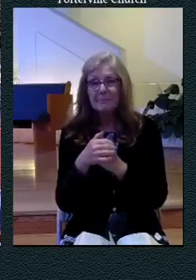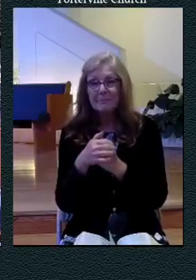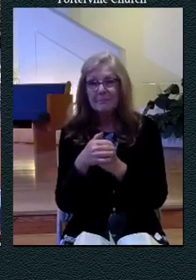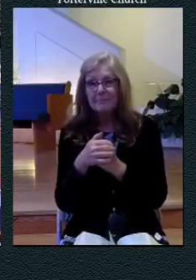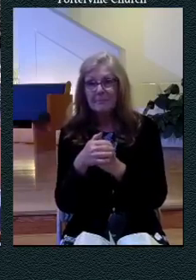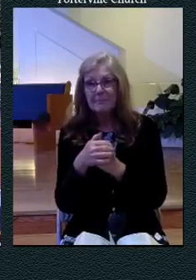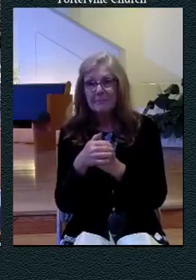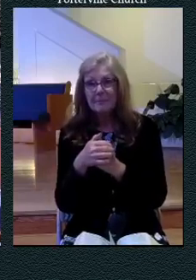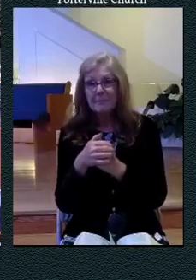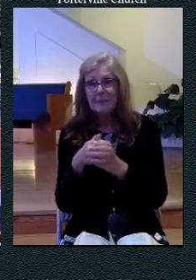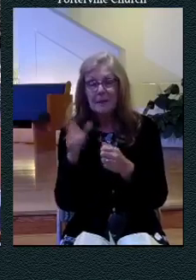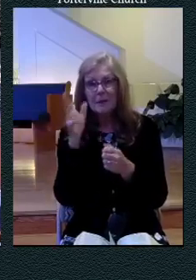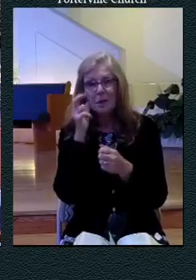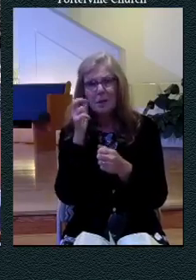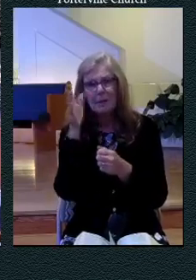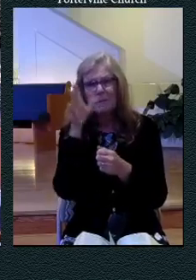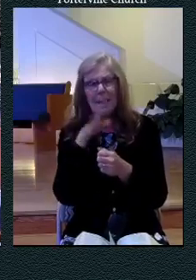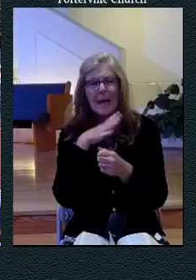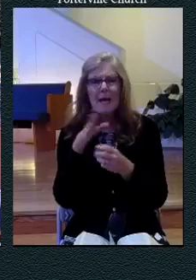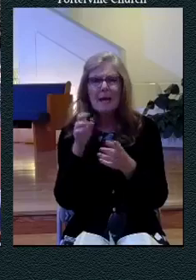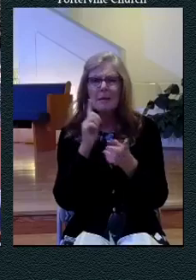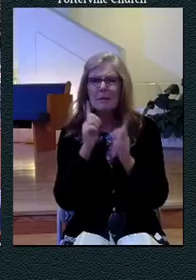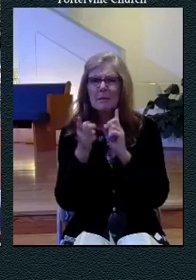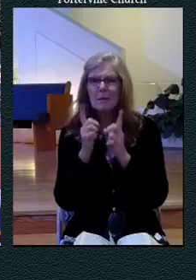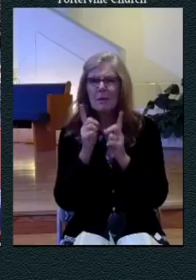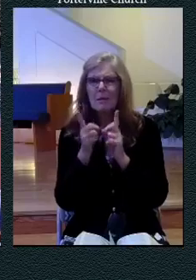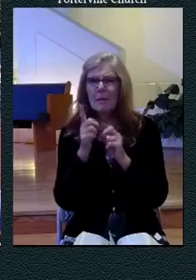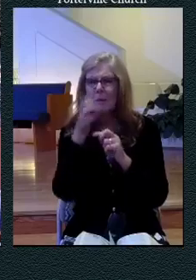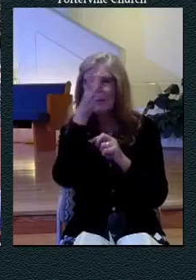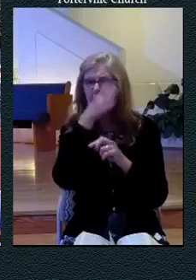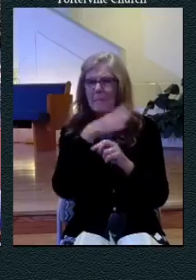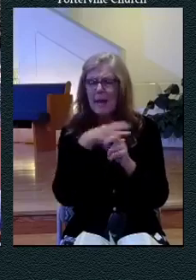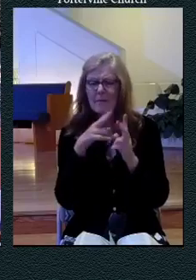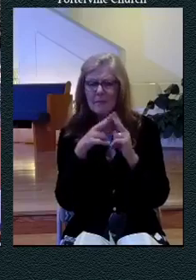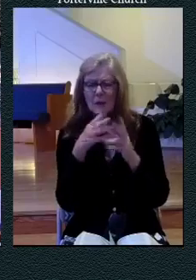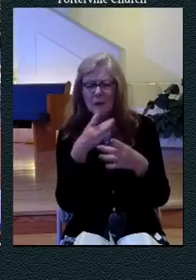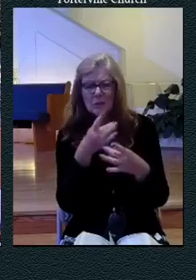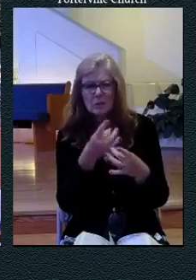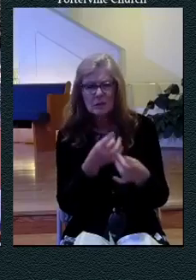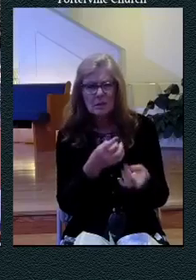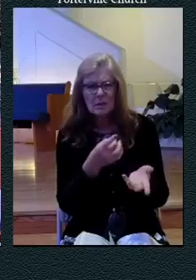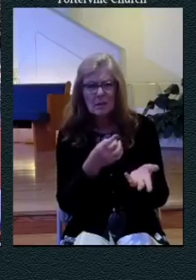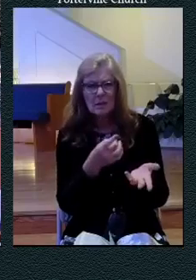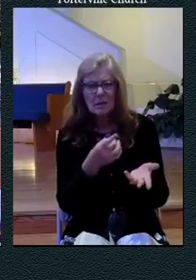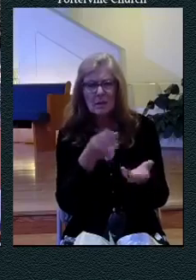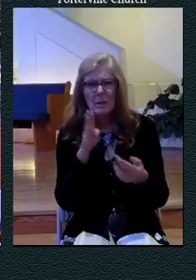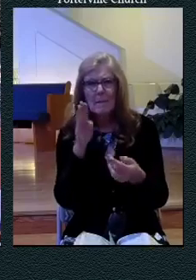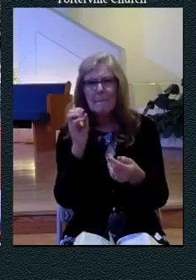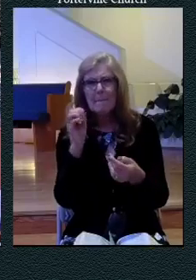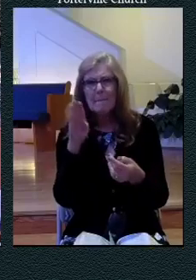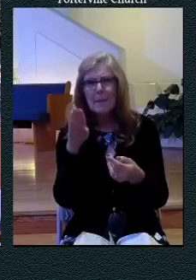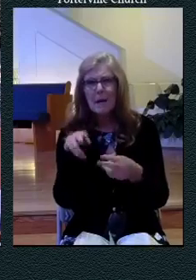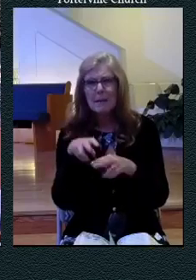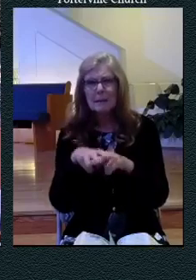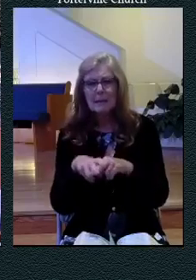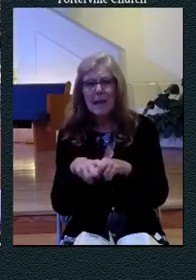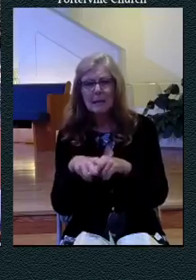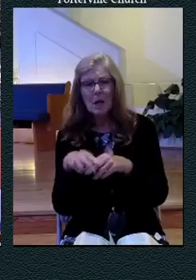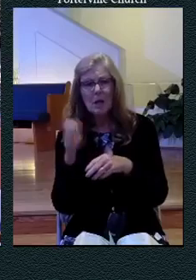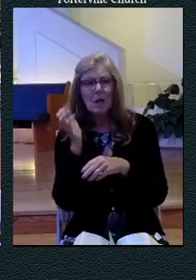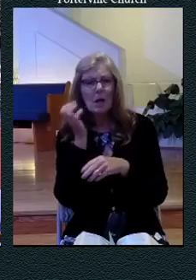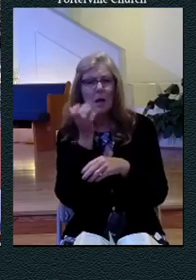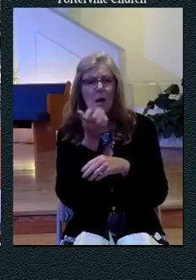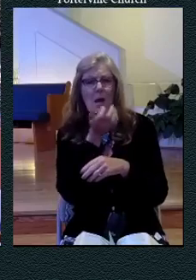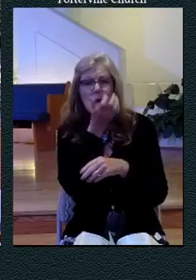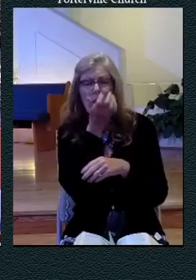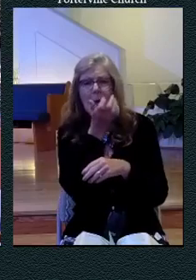and he heard a man talking, and the man was very interesting. So Bob sat down on the grass and listened to a man